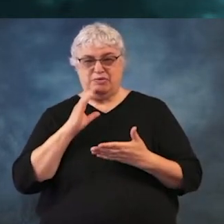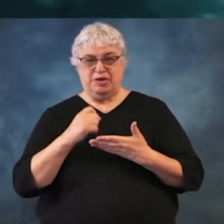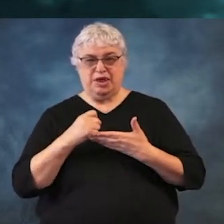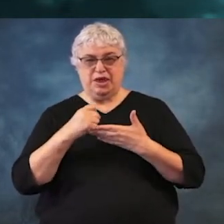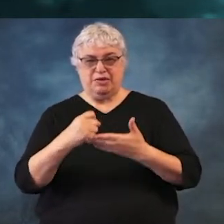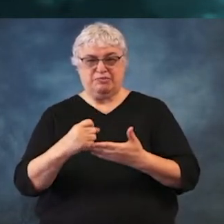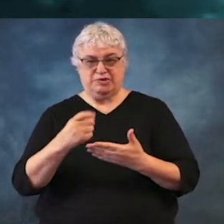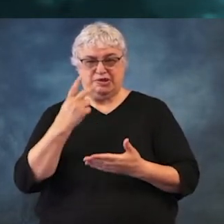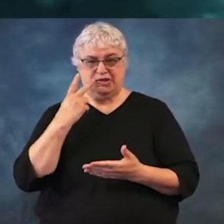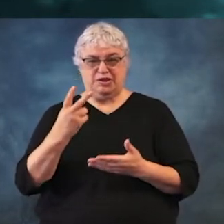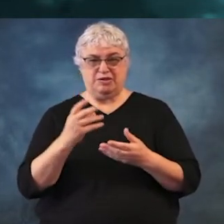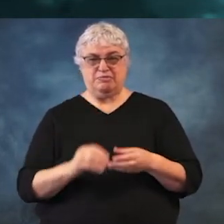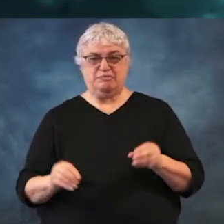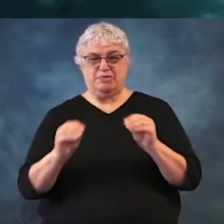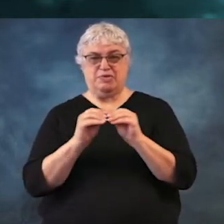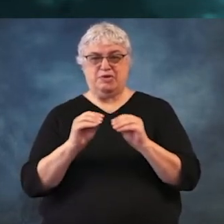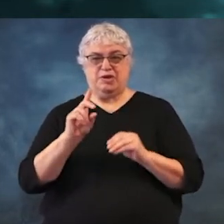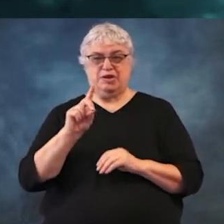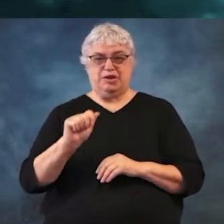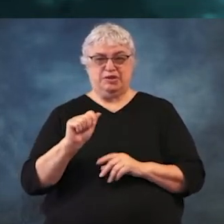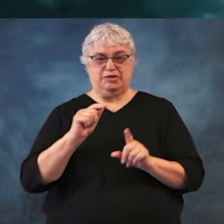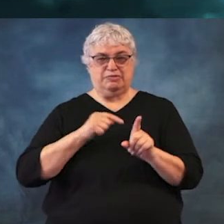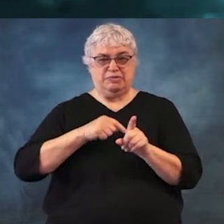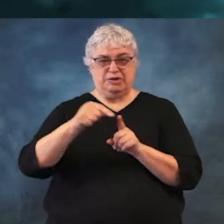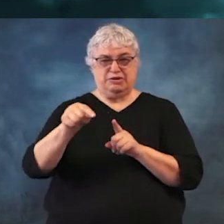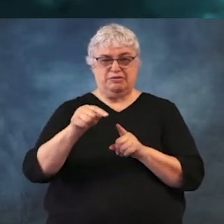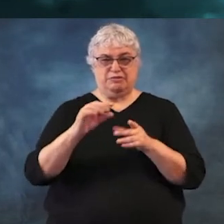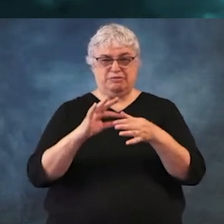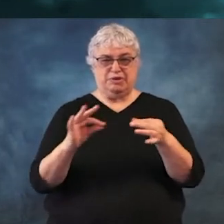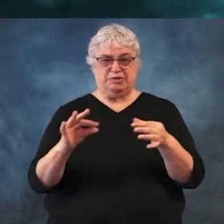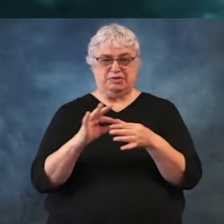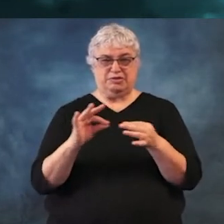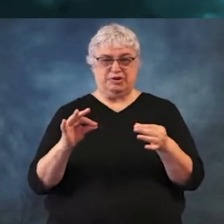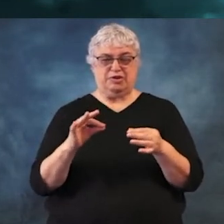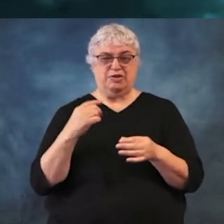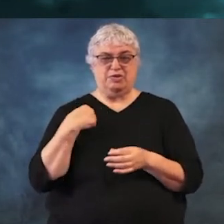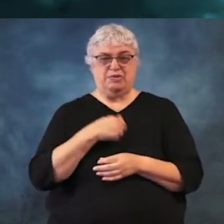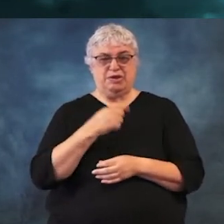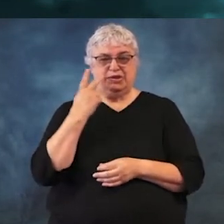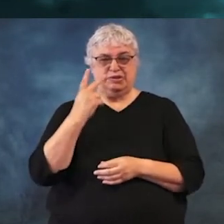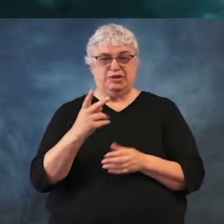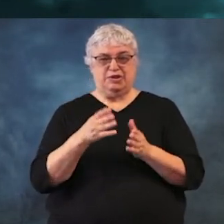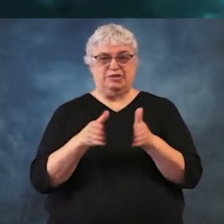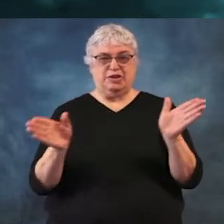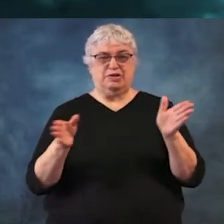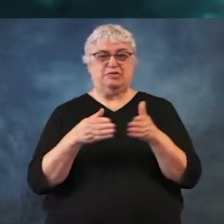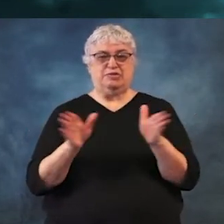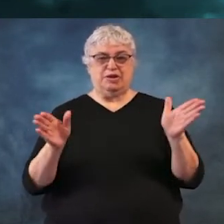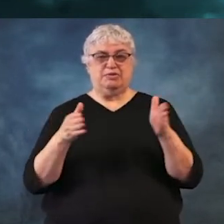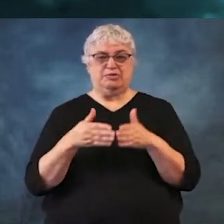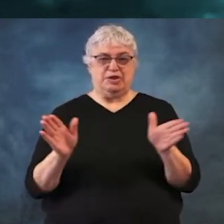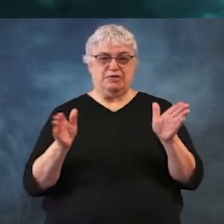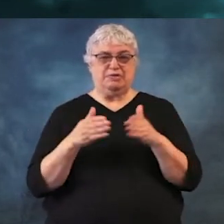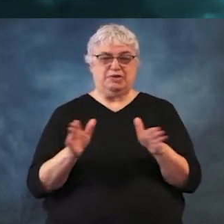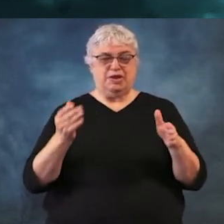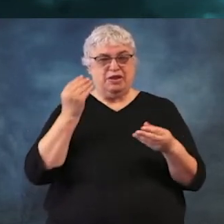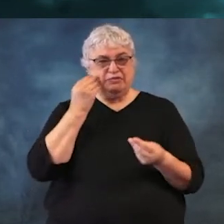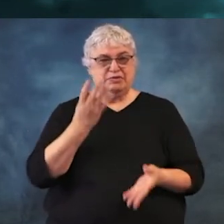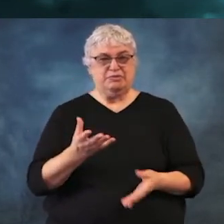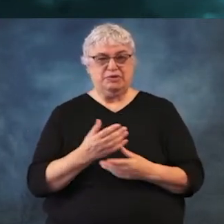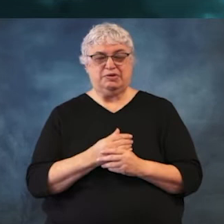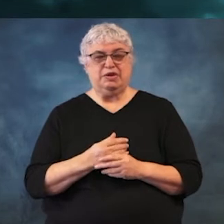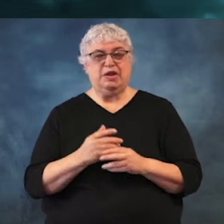to see more disability specific messaging. We see a lot of general preparedness messaging, but I